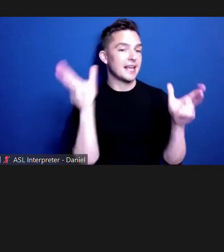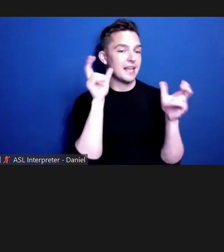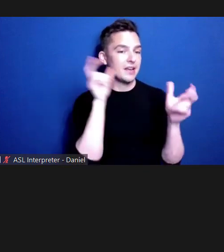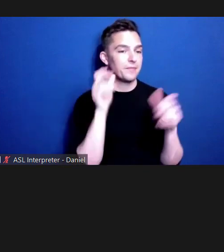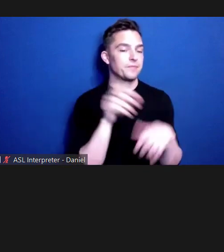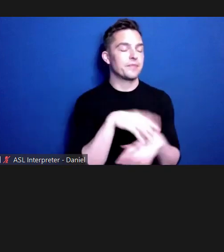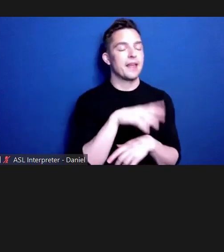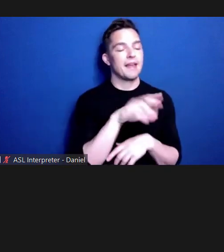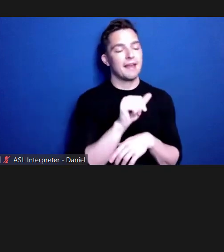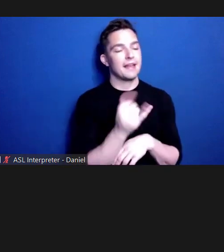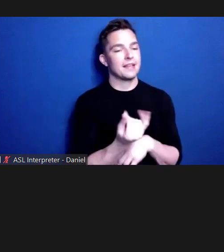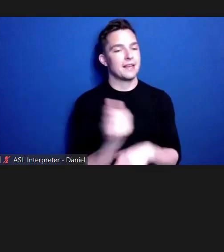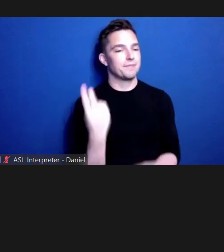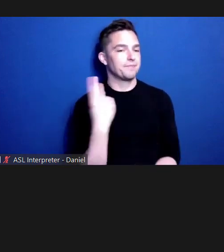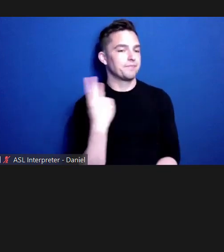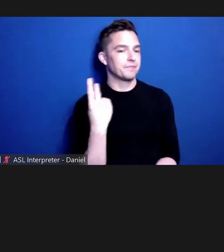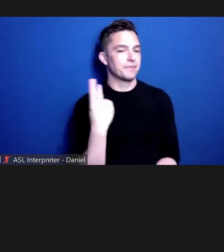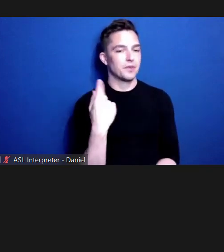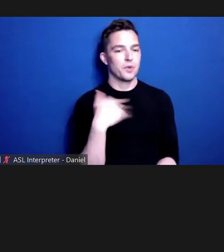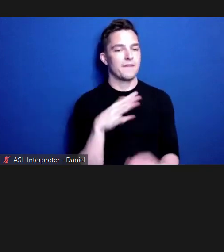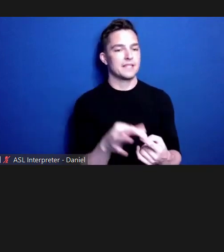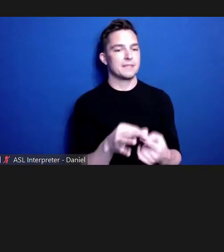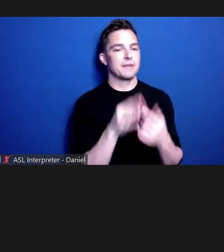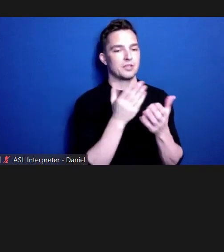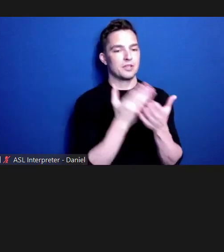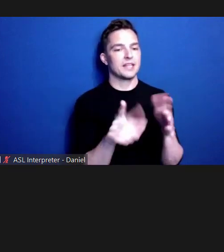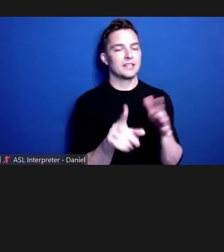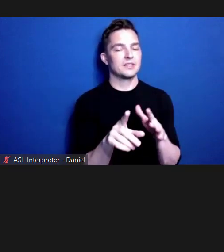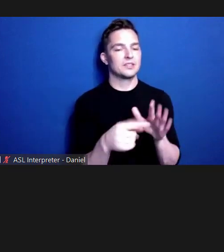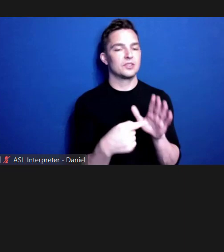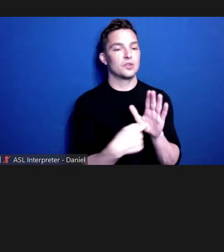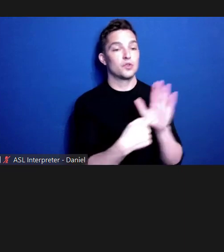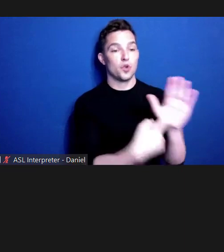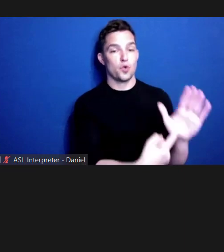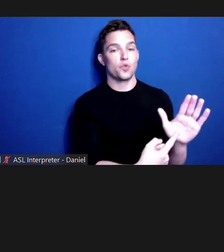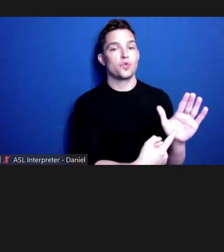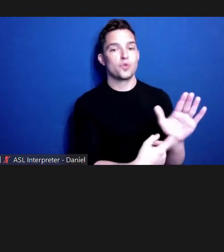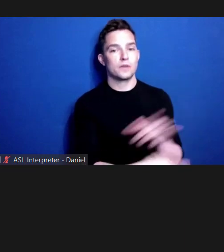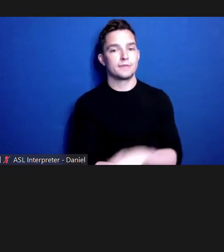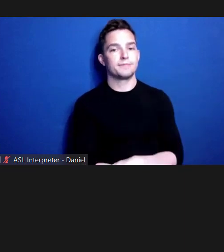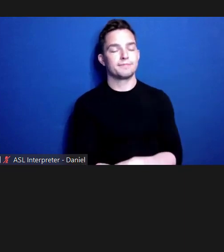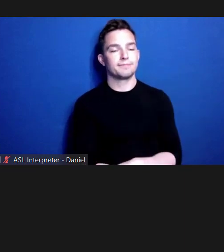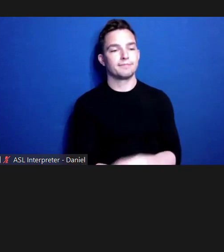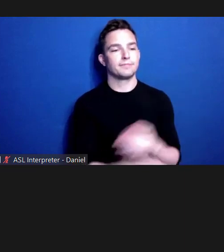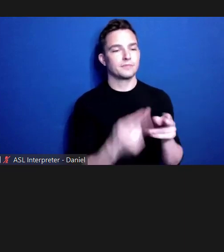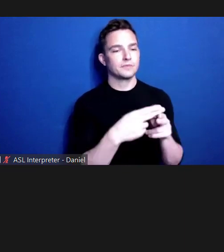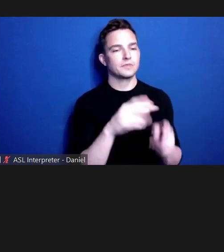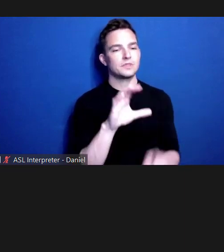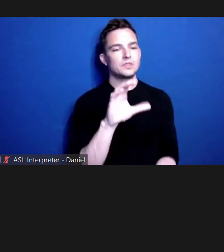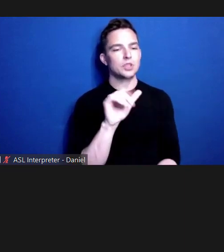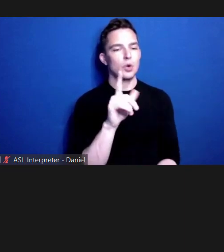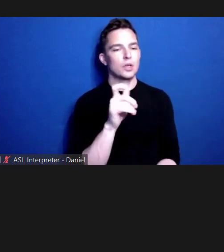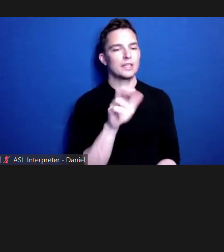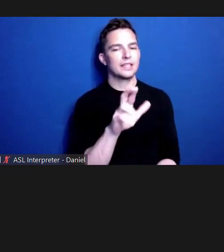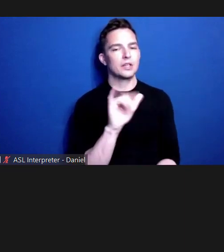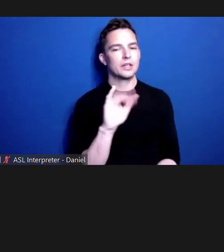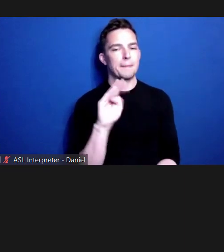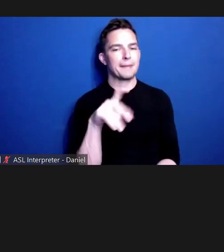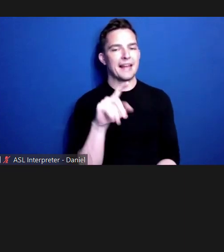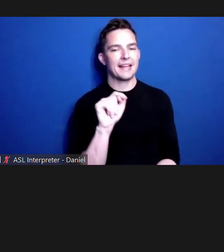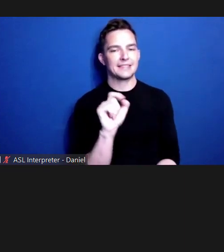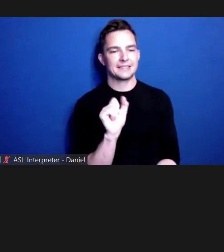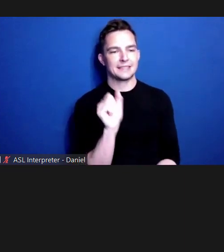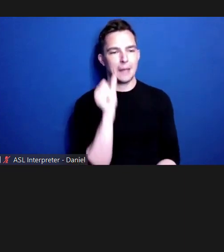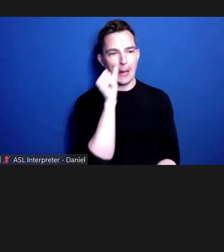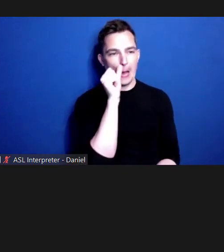and I have special things to show you. They're called cochlear implants.